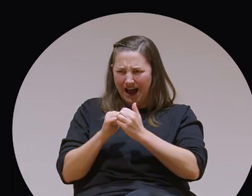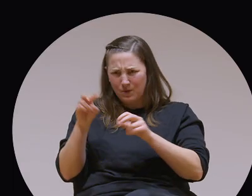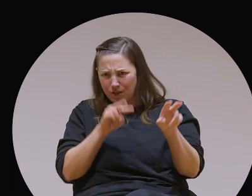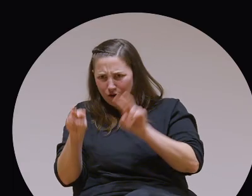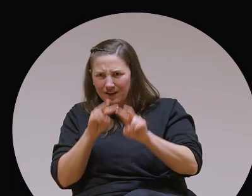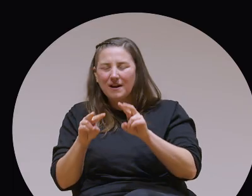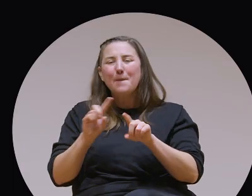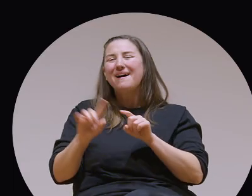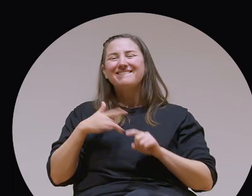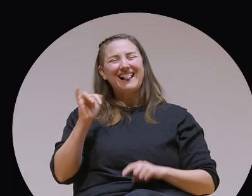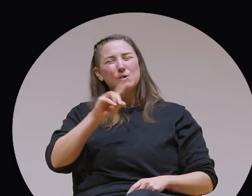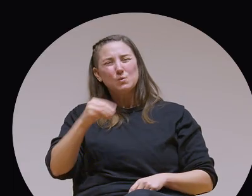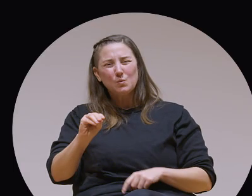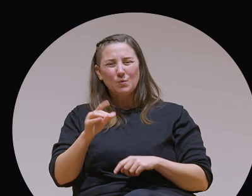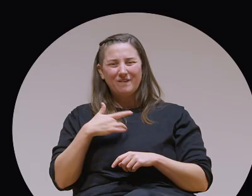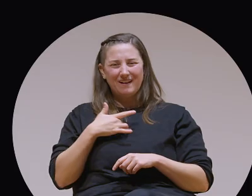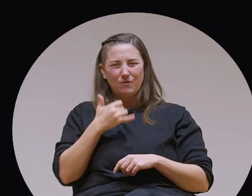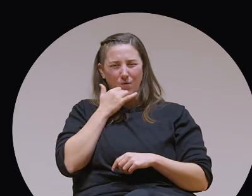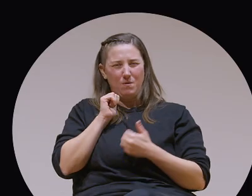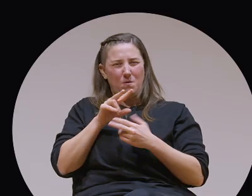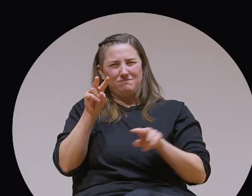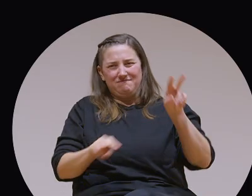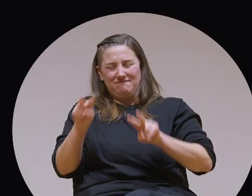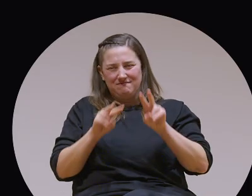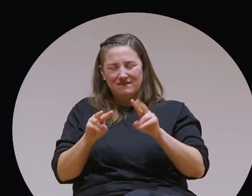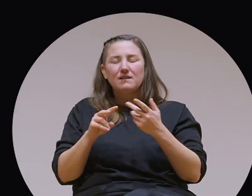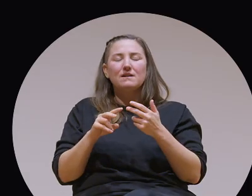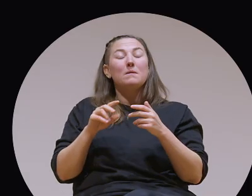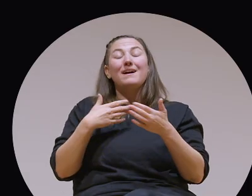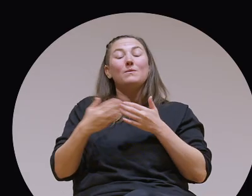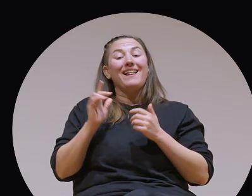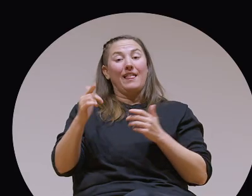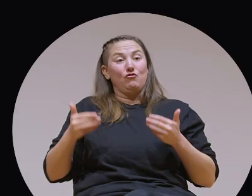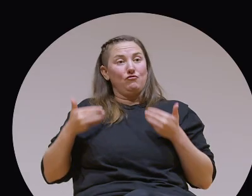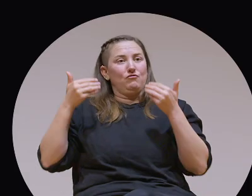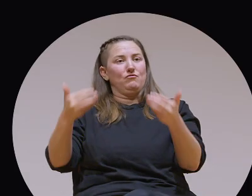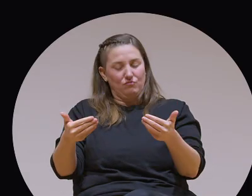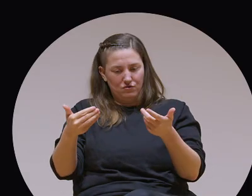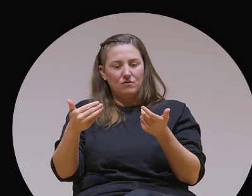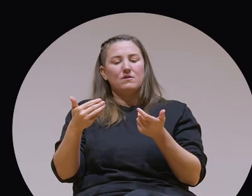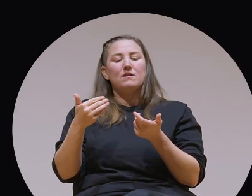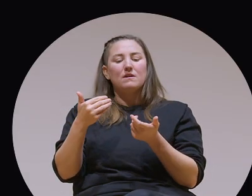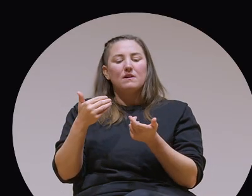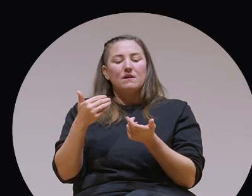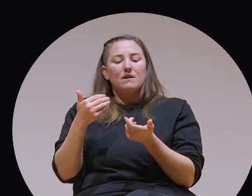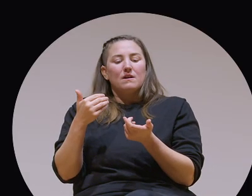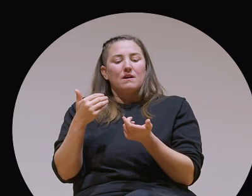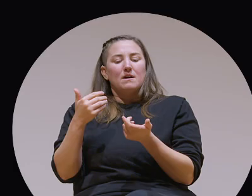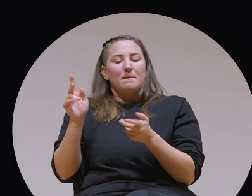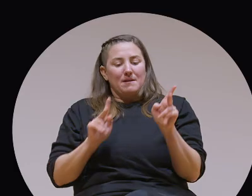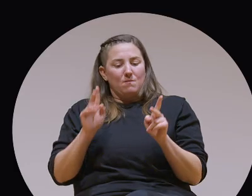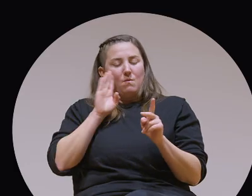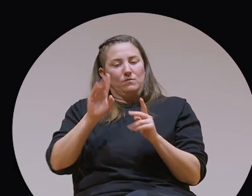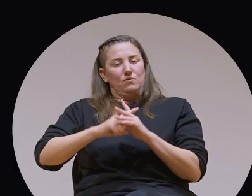as if they're animals in a zoo. And then kind of the next stage, which was something really when I was at Sotheby's,